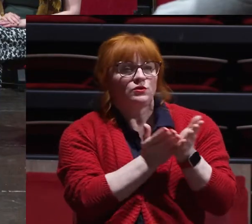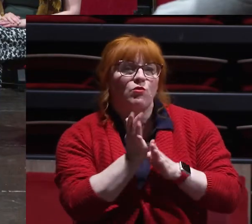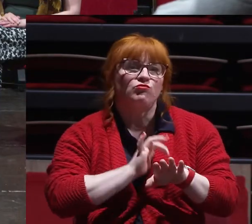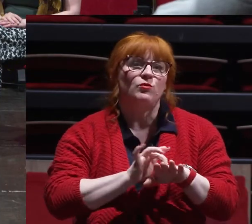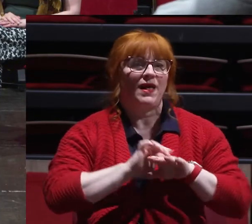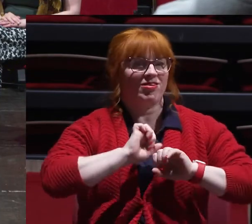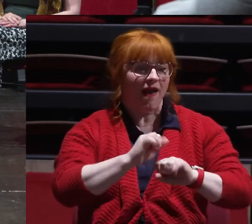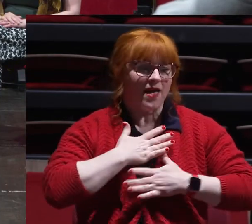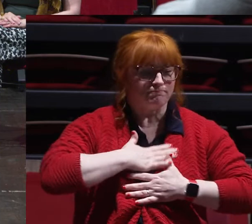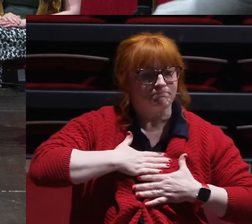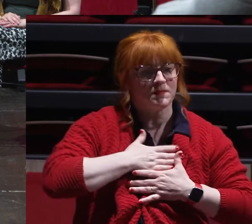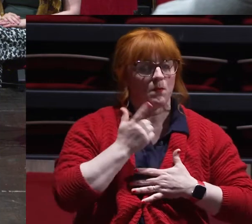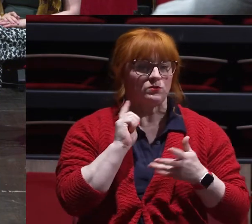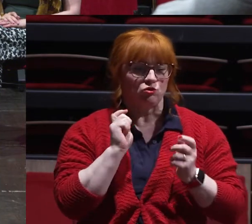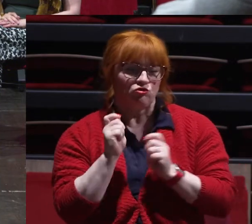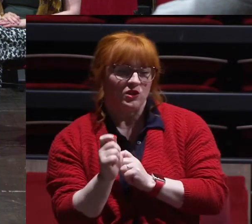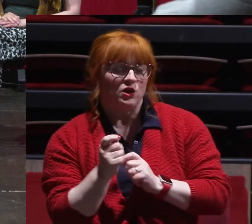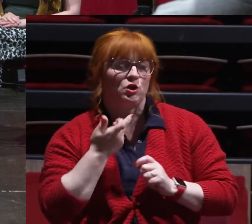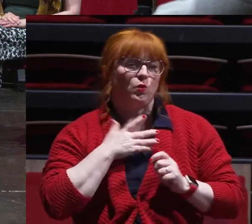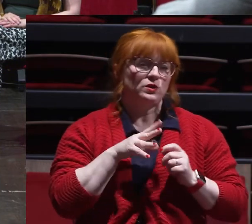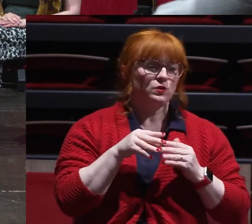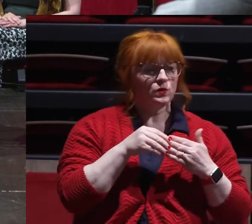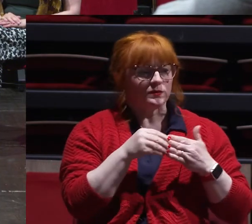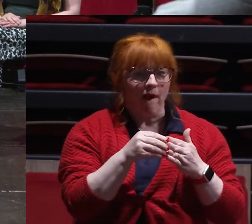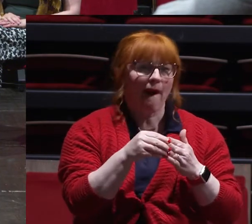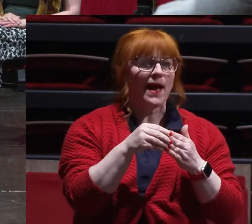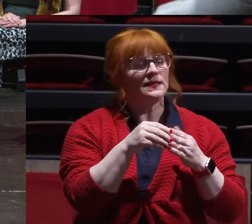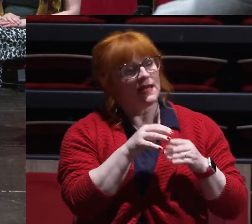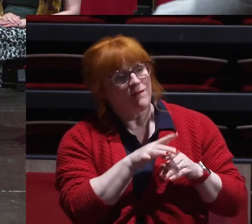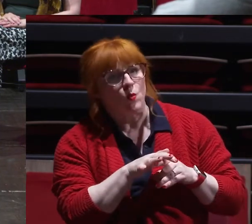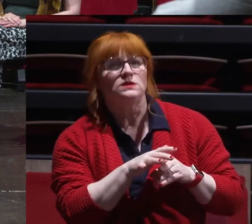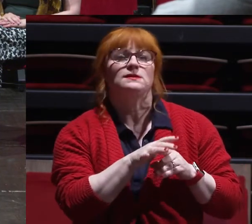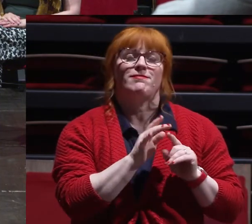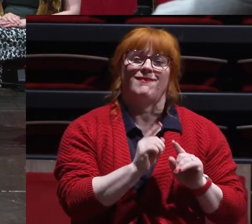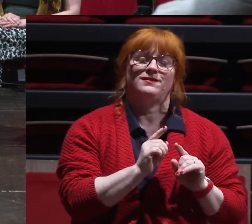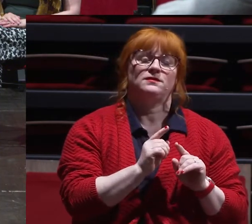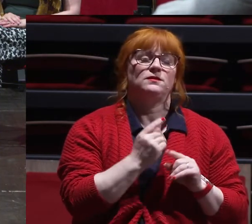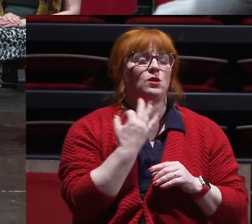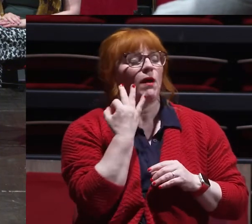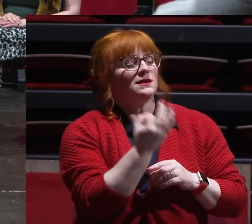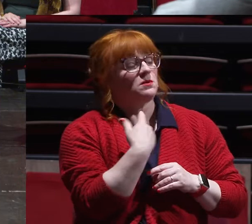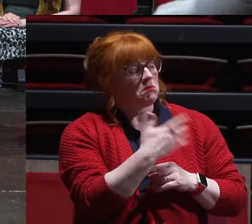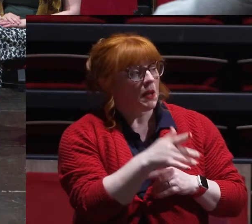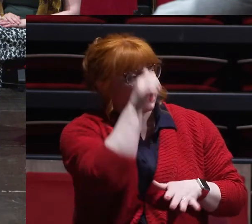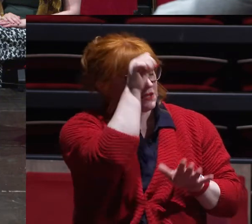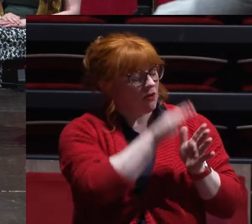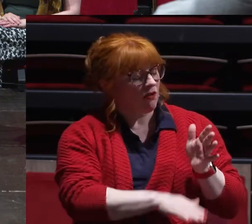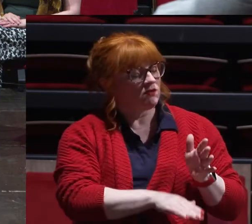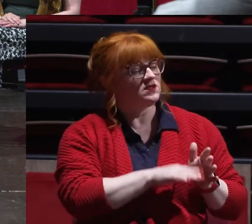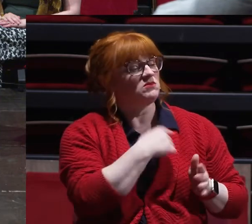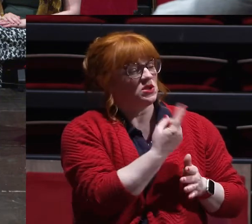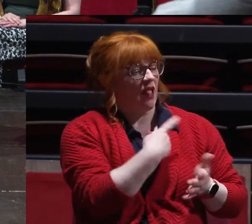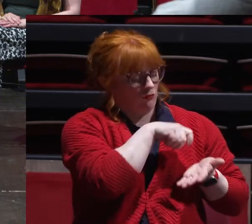their feelings might alter through the play. And I wondered whether you'd had an